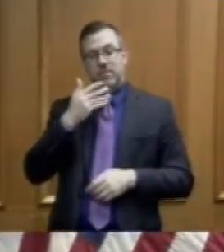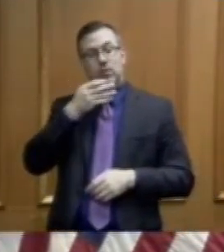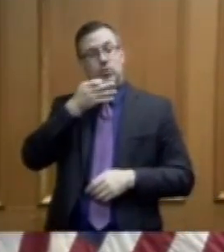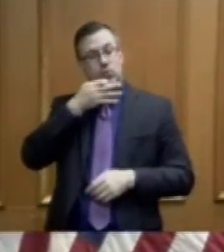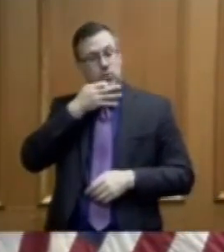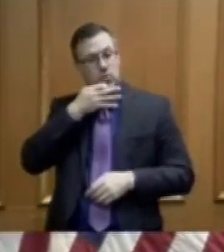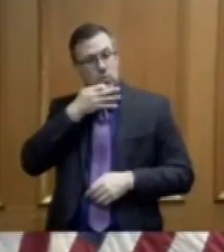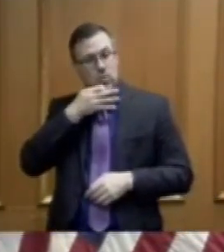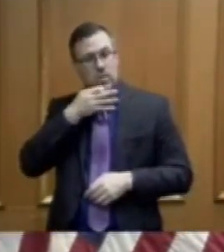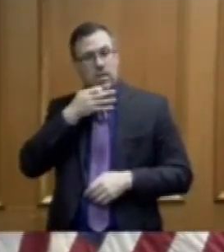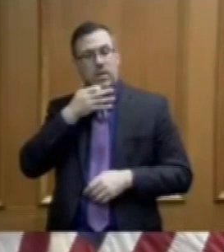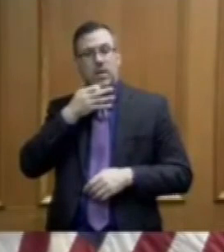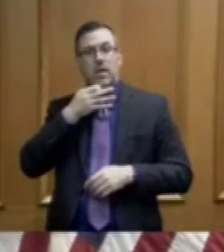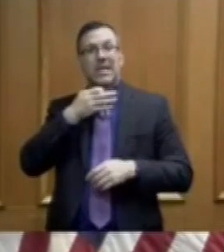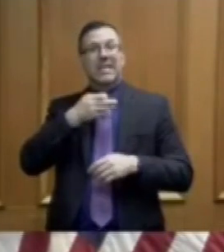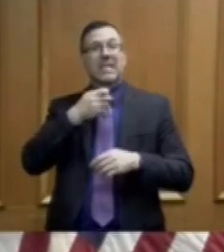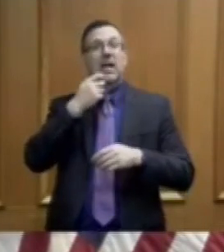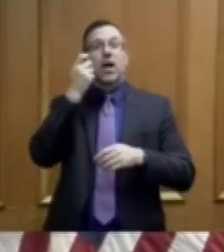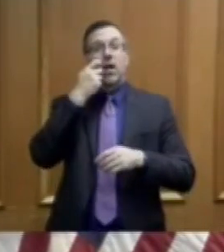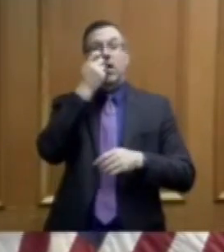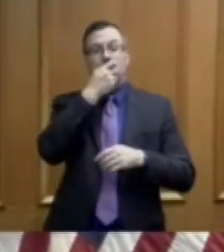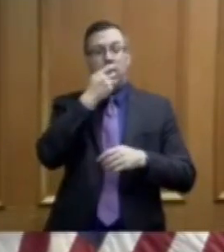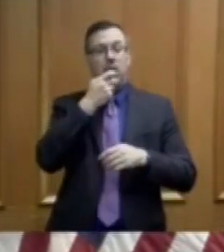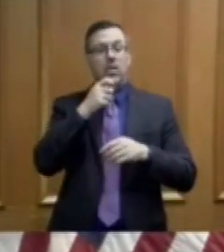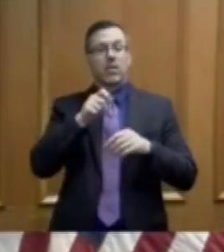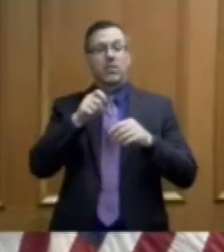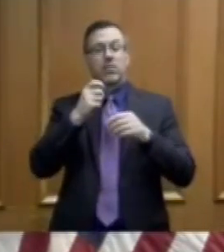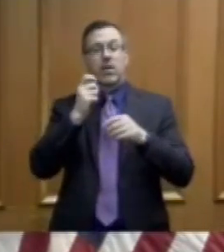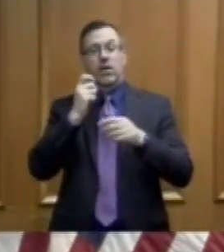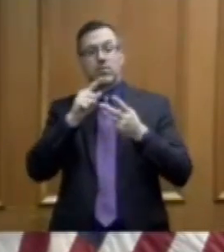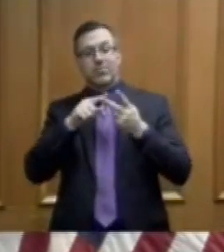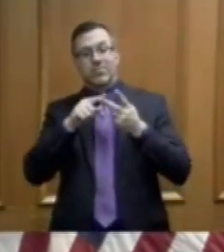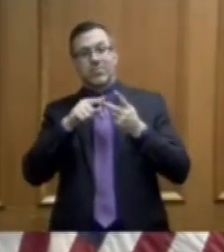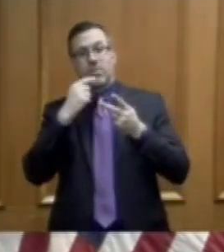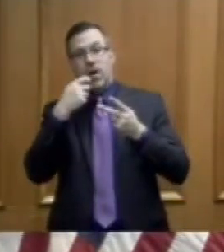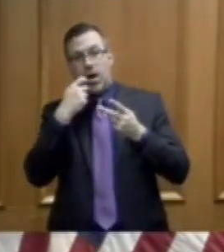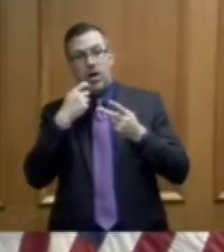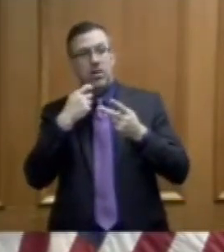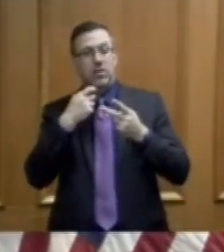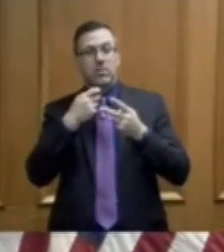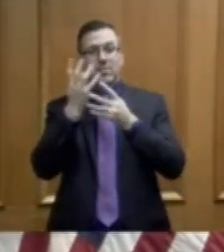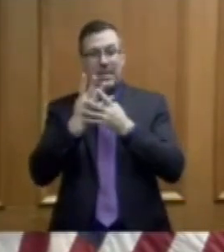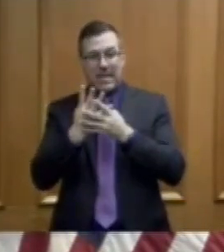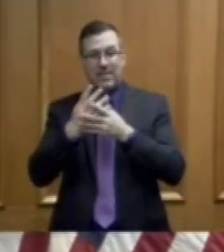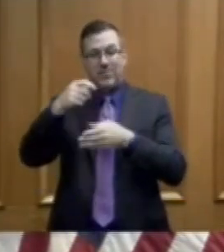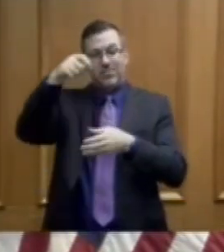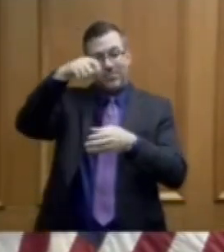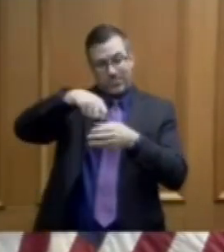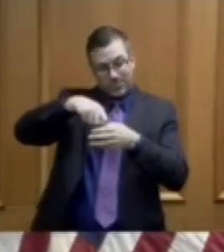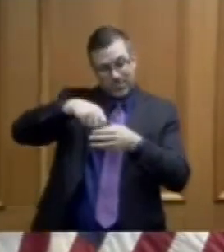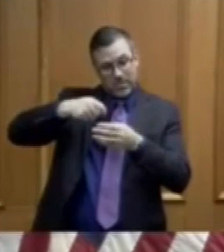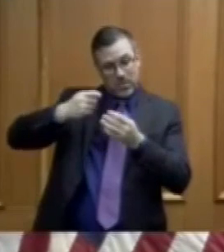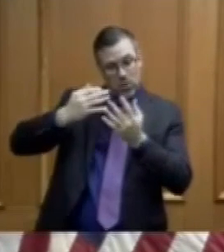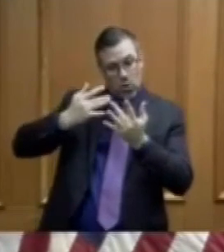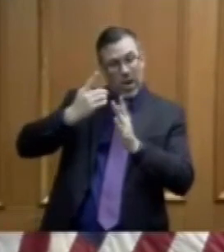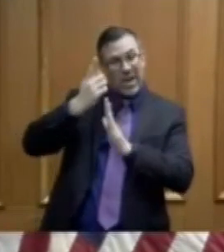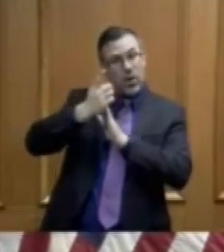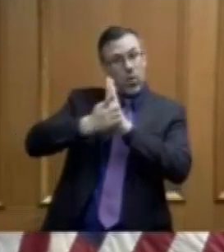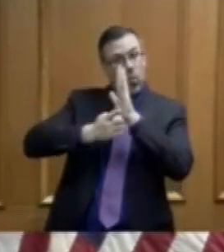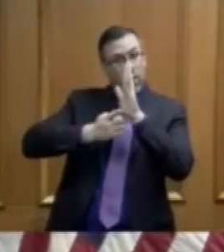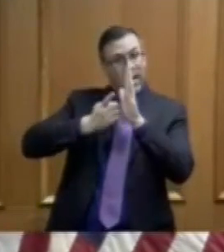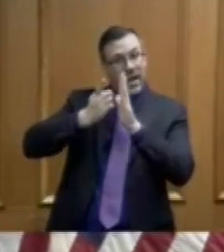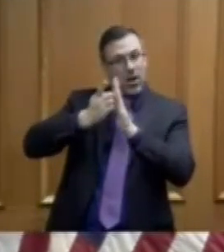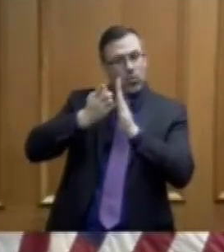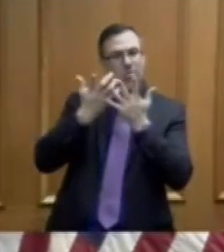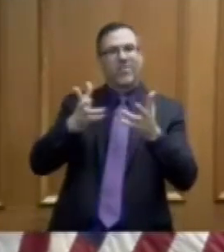hour turnaround type tests that are that can be delivered in great quantities. We're waiting for those.